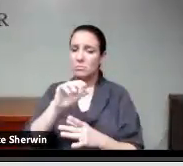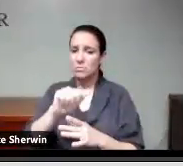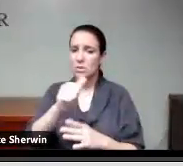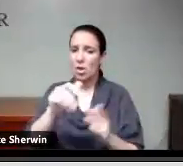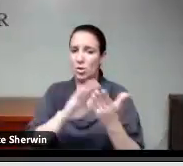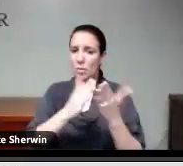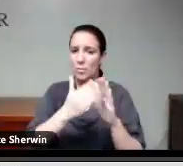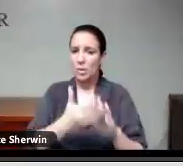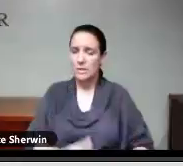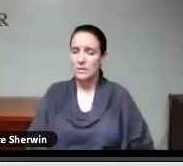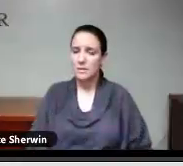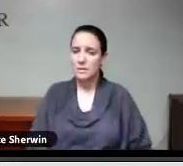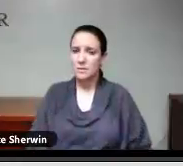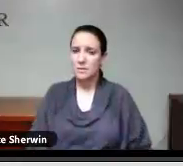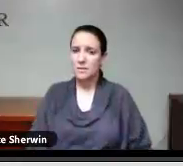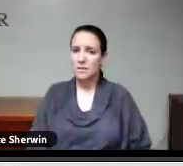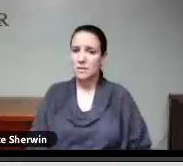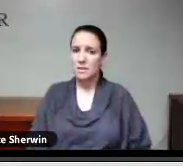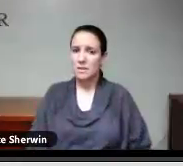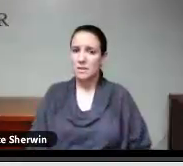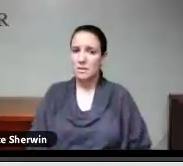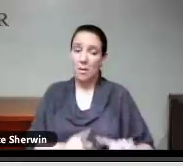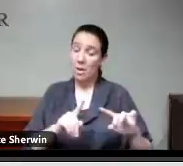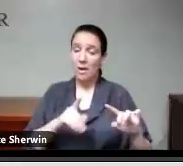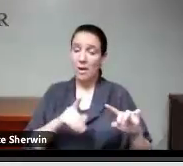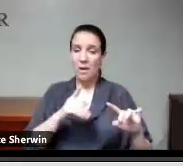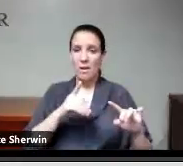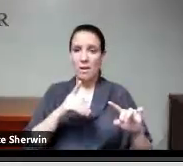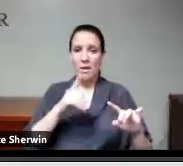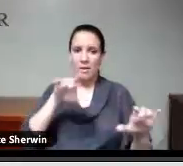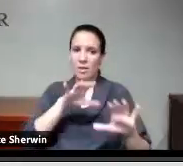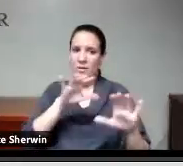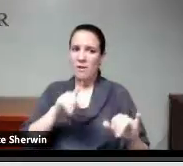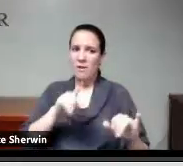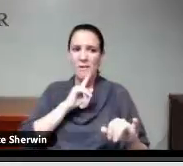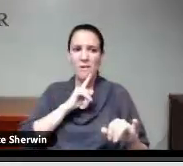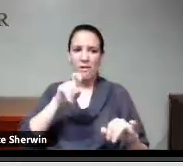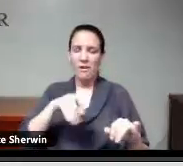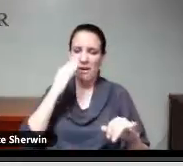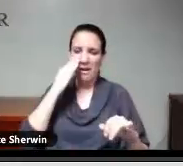But that requires that we really know who our user communities are.